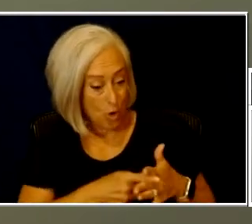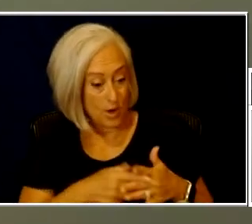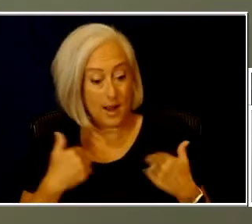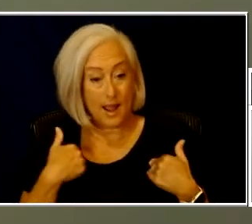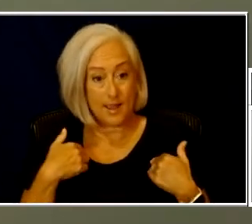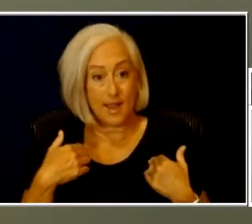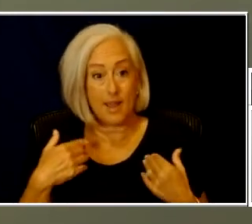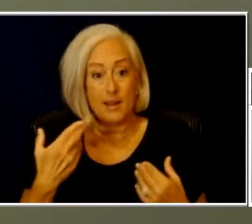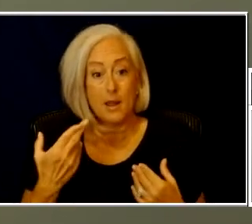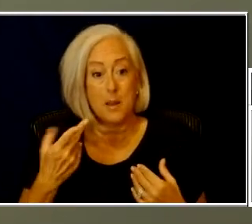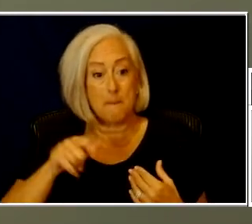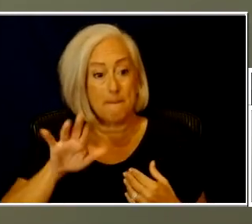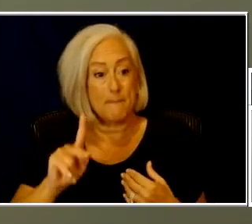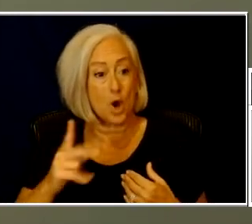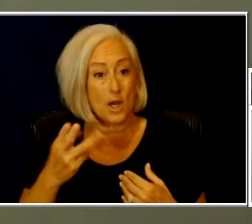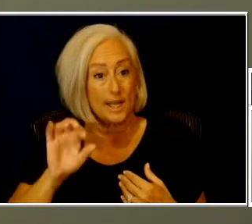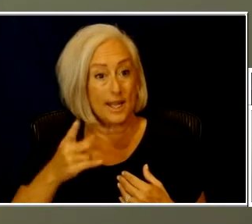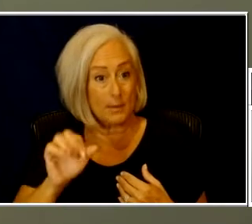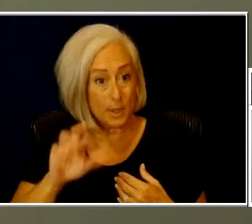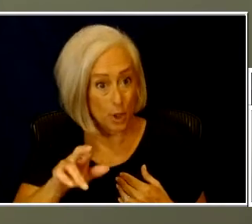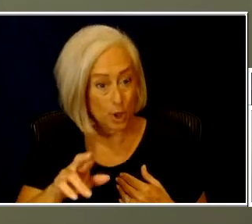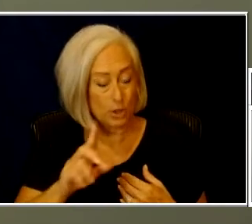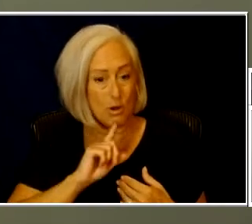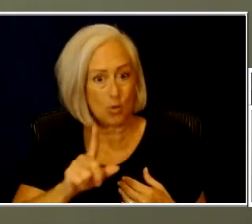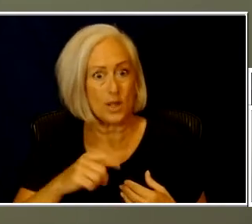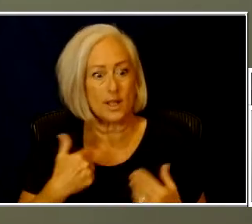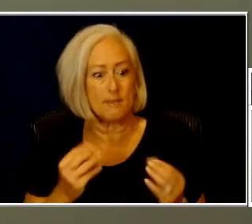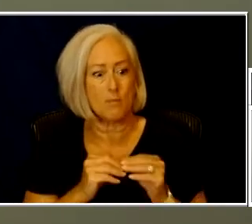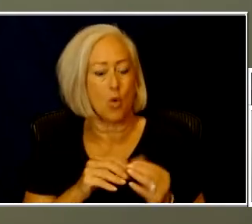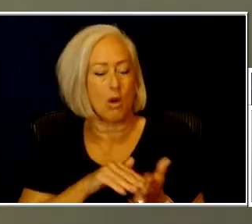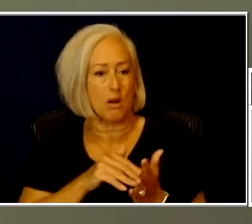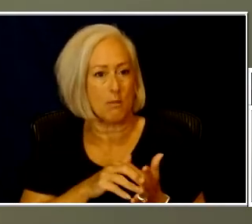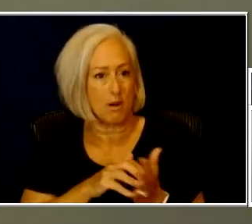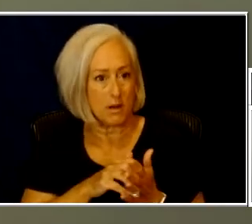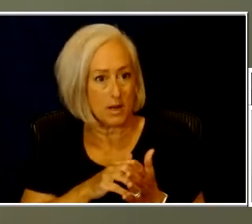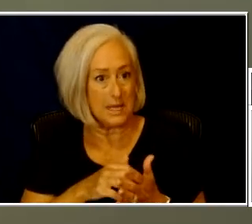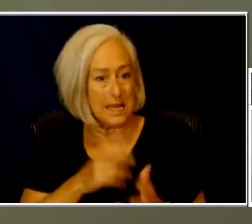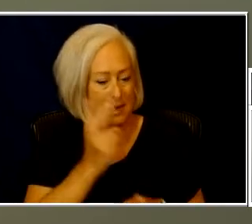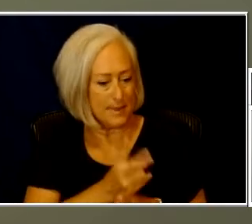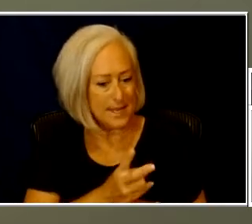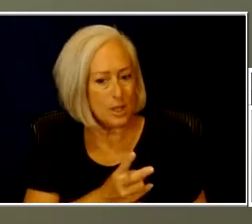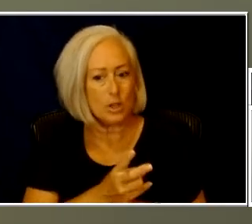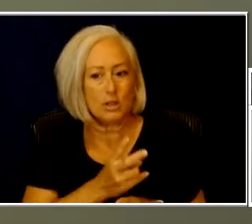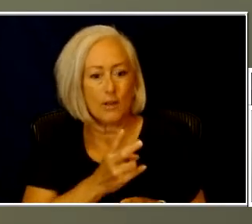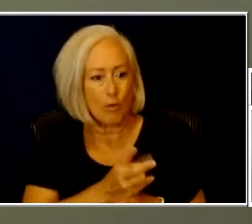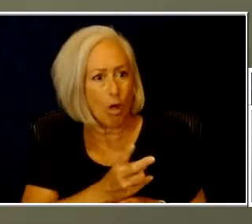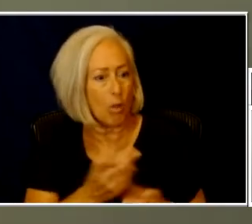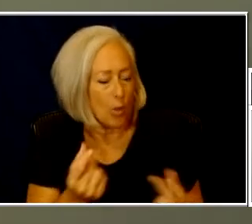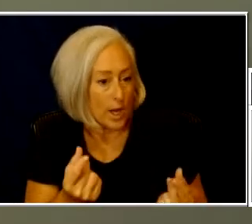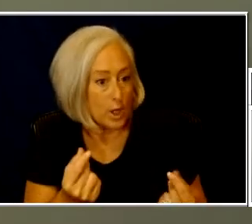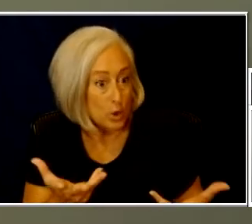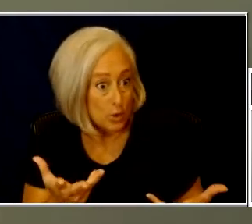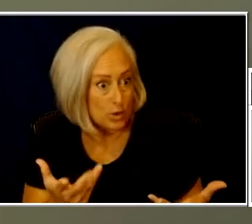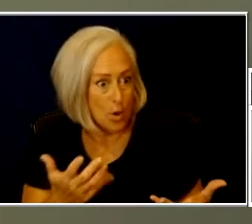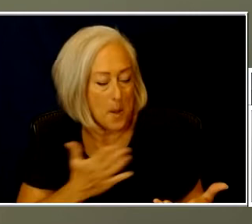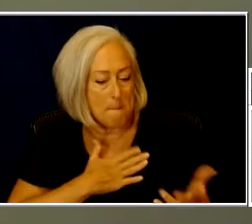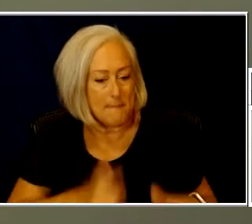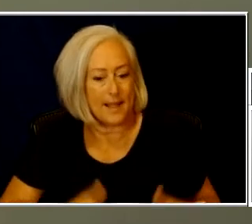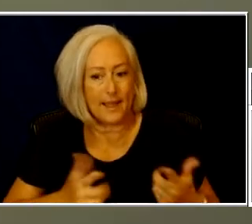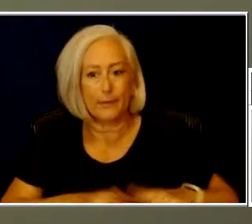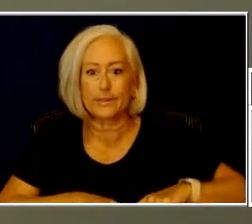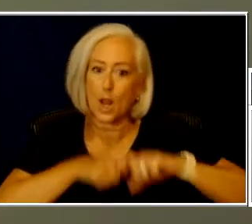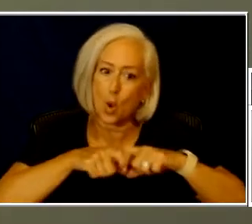more compromised. So I had to be really, really careful what I did. So my life was kind of on pause during all of that